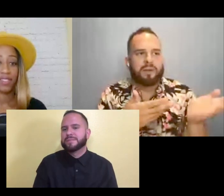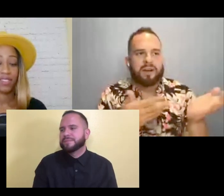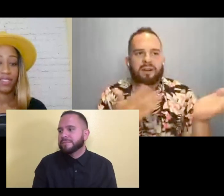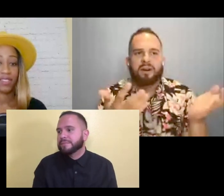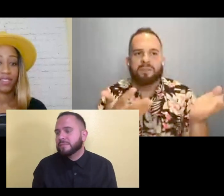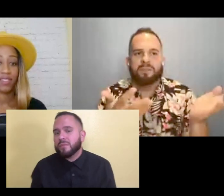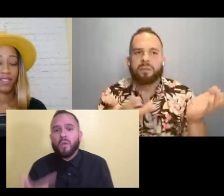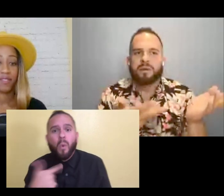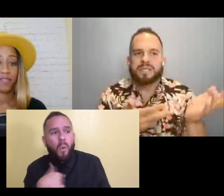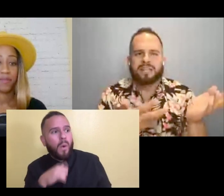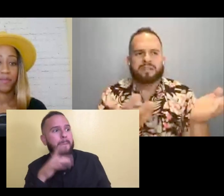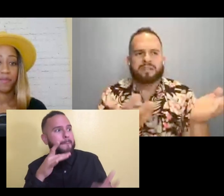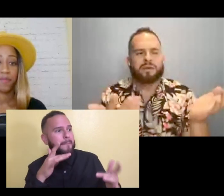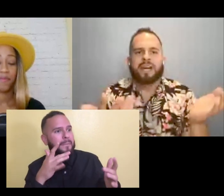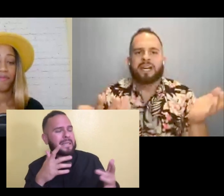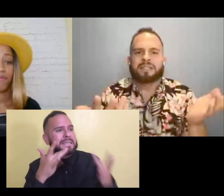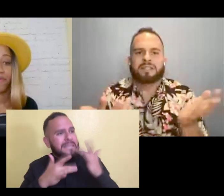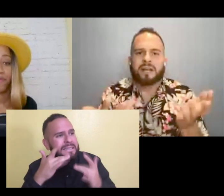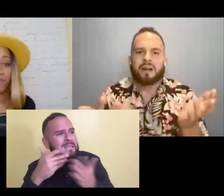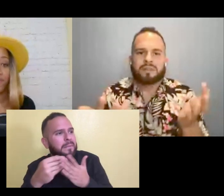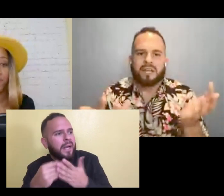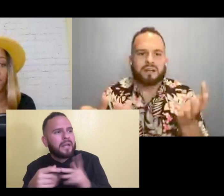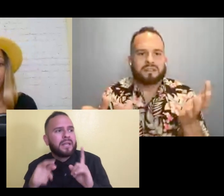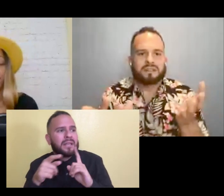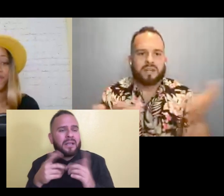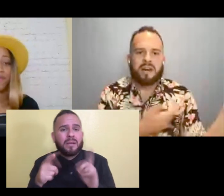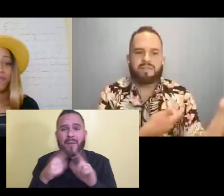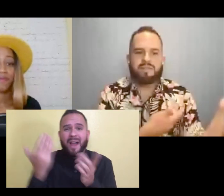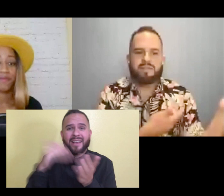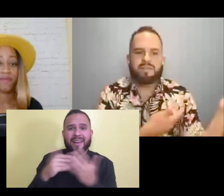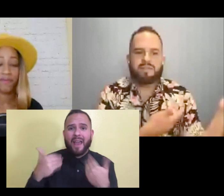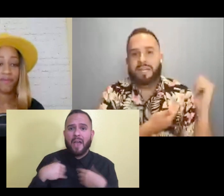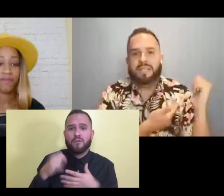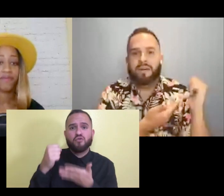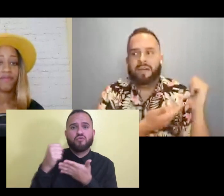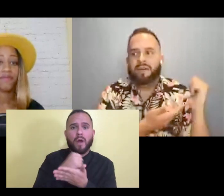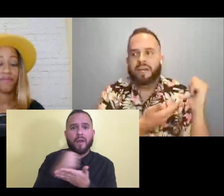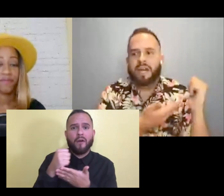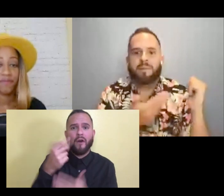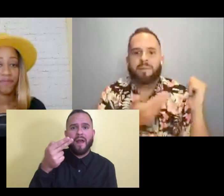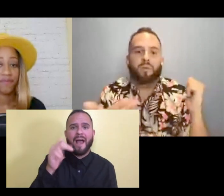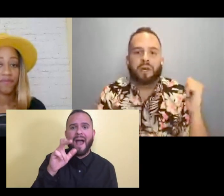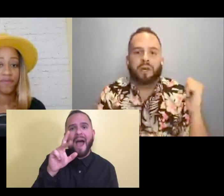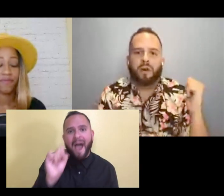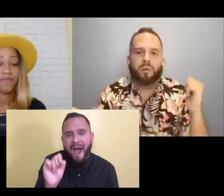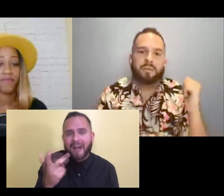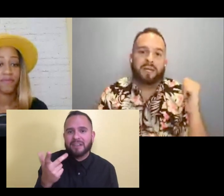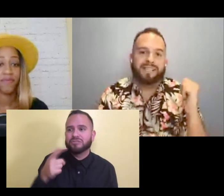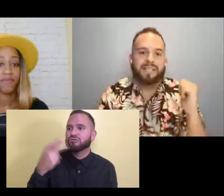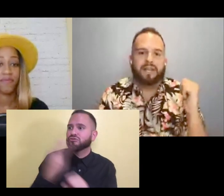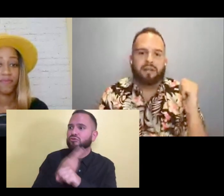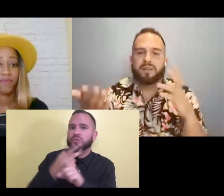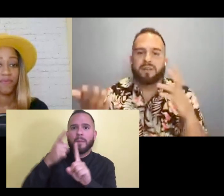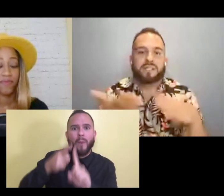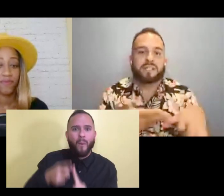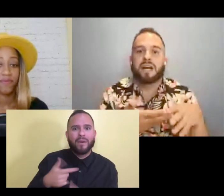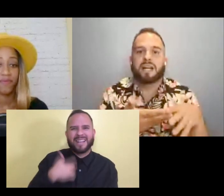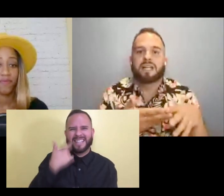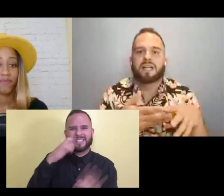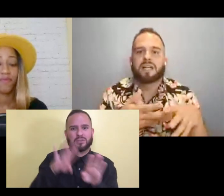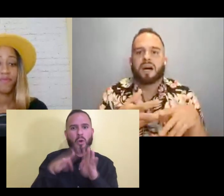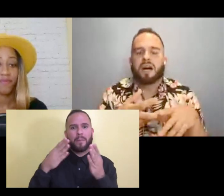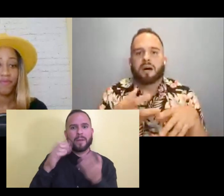a credit card, boom, it was like 6 free nights at a hotel. So now I've got those banked. Now I know that I'm not gonna worry about where I'm gonna stay. That just